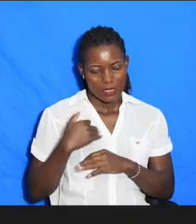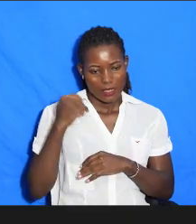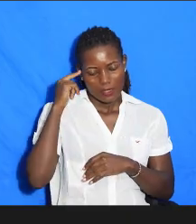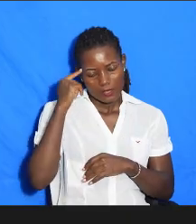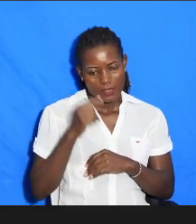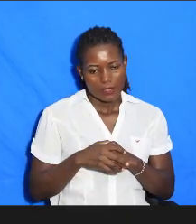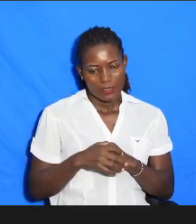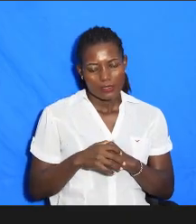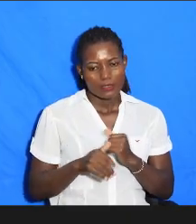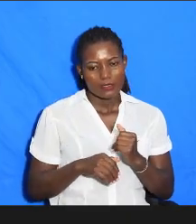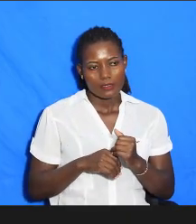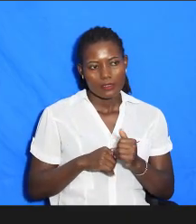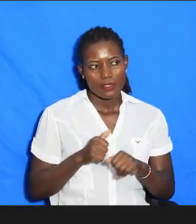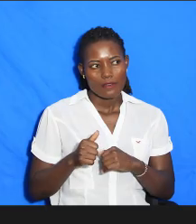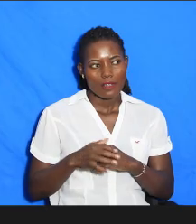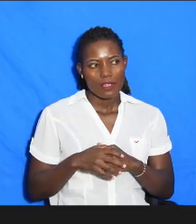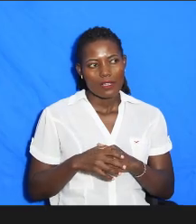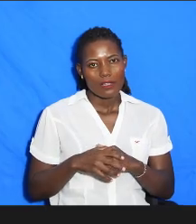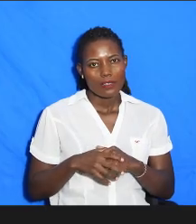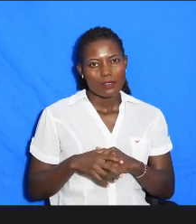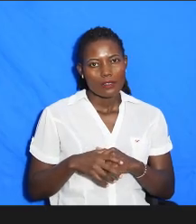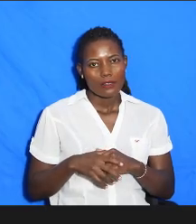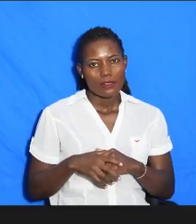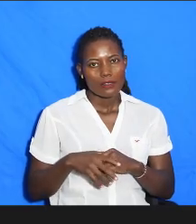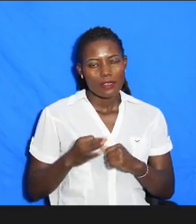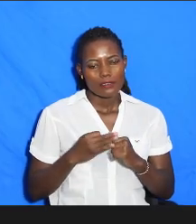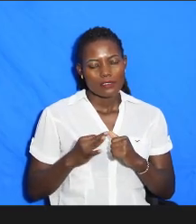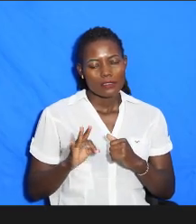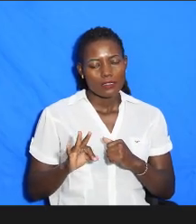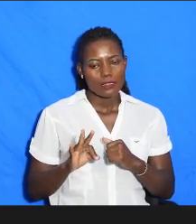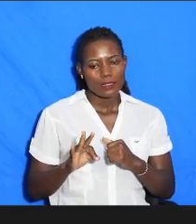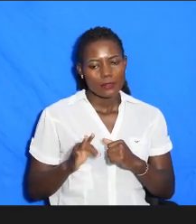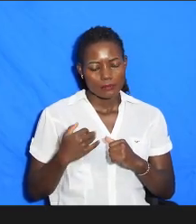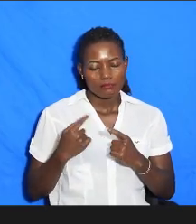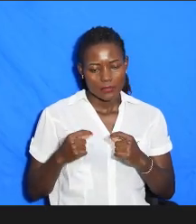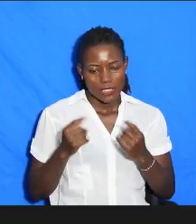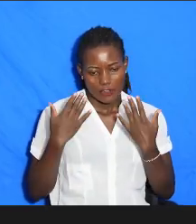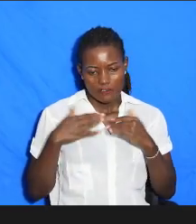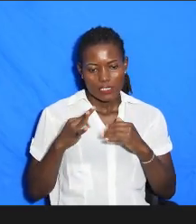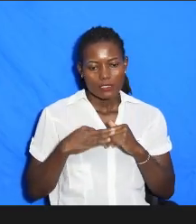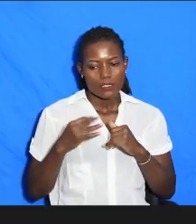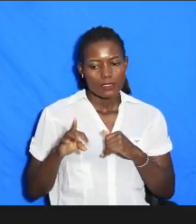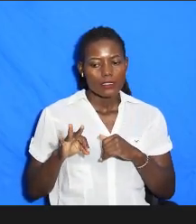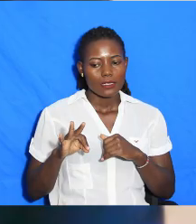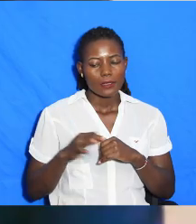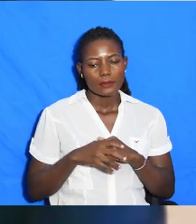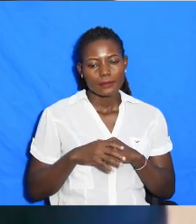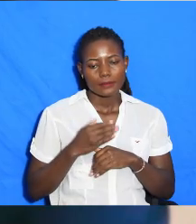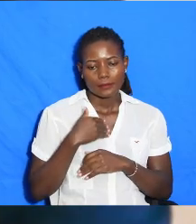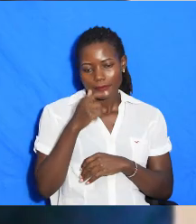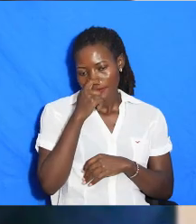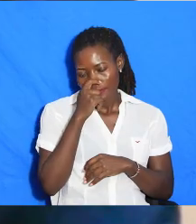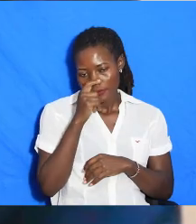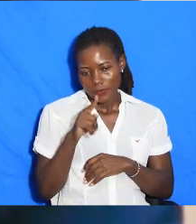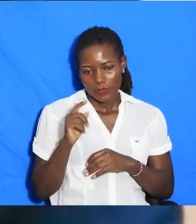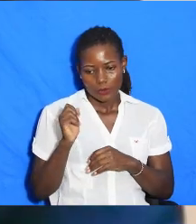farthest that I've gotten close is 80, 83. I've tried 83. Yes. I